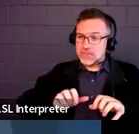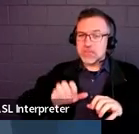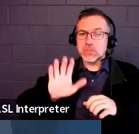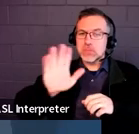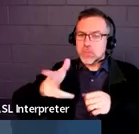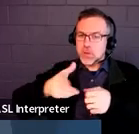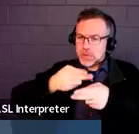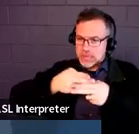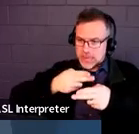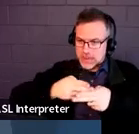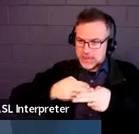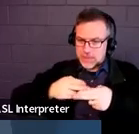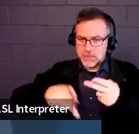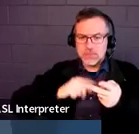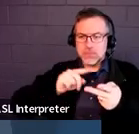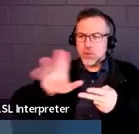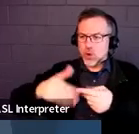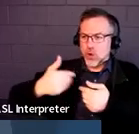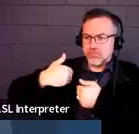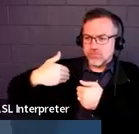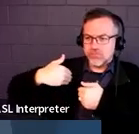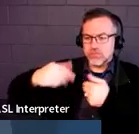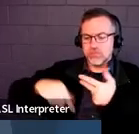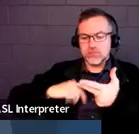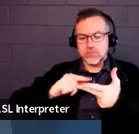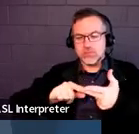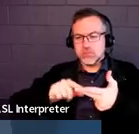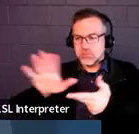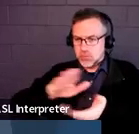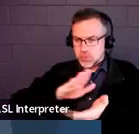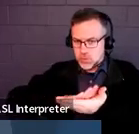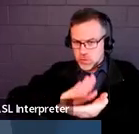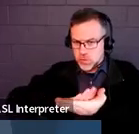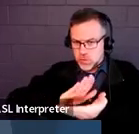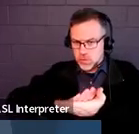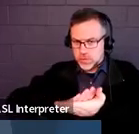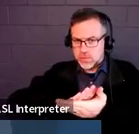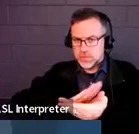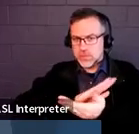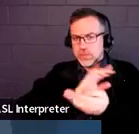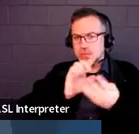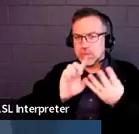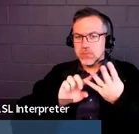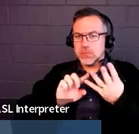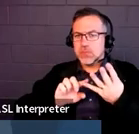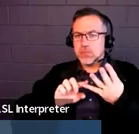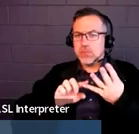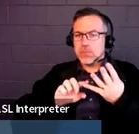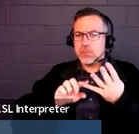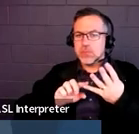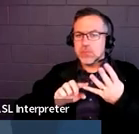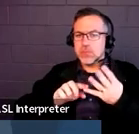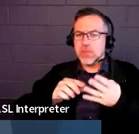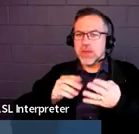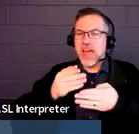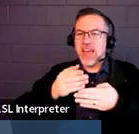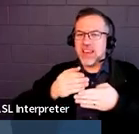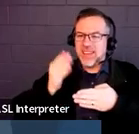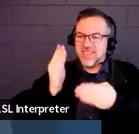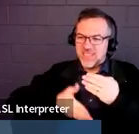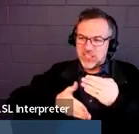you could enter your name, the role, your school, and finish this sentence.